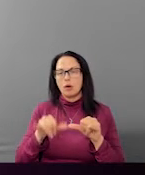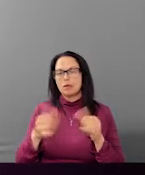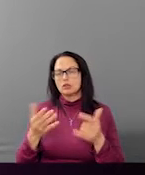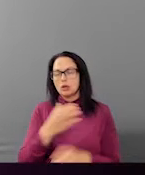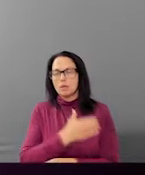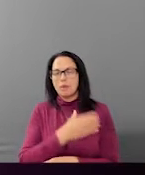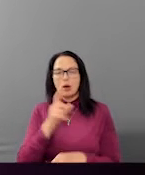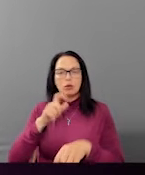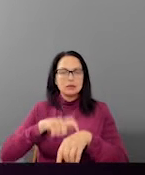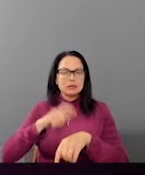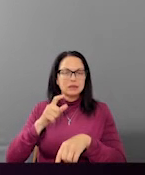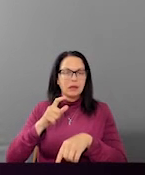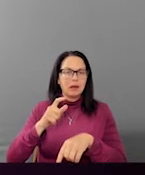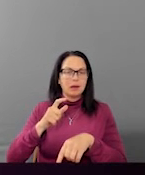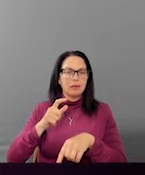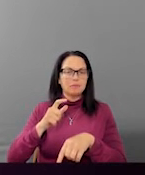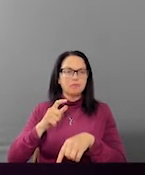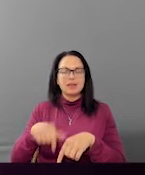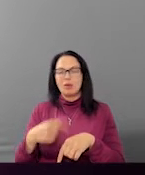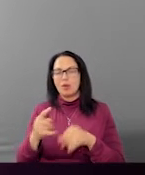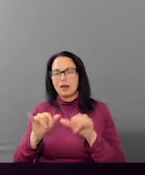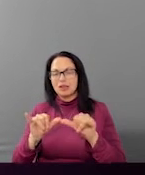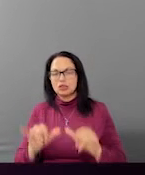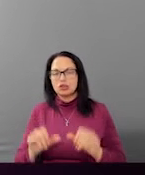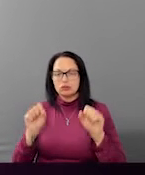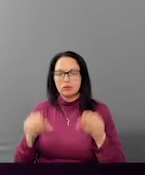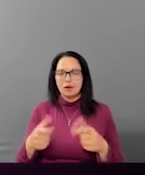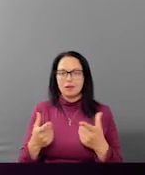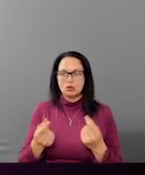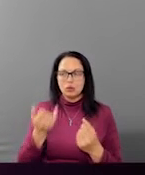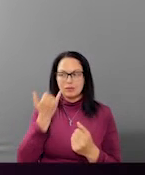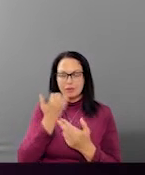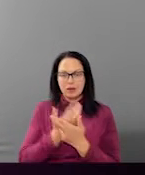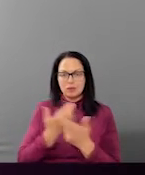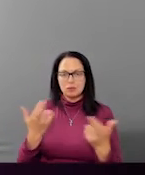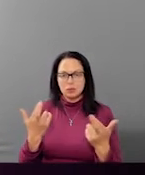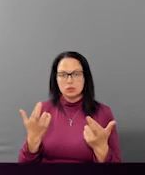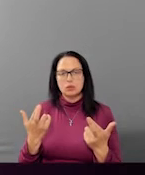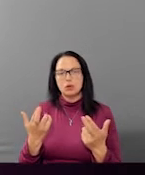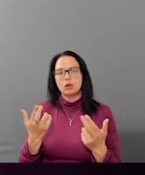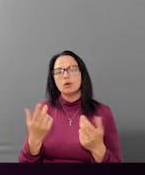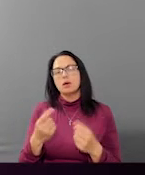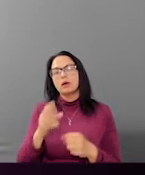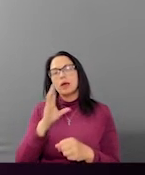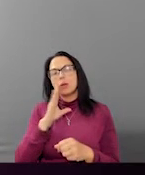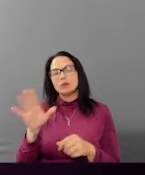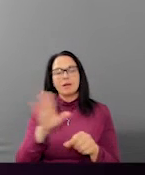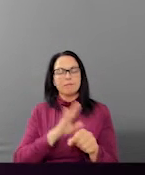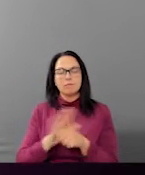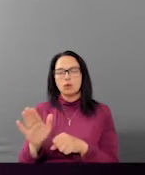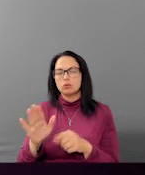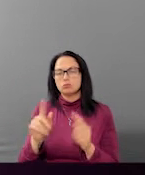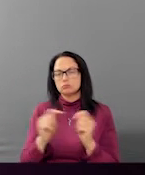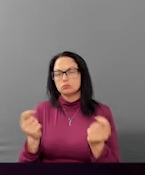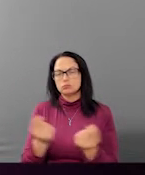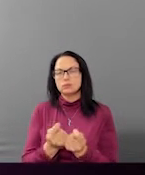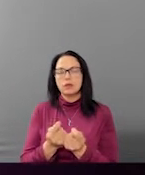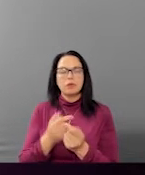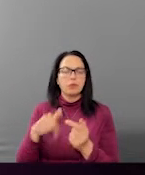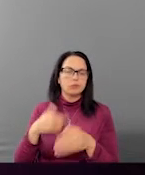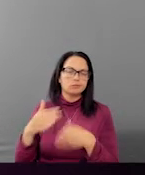single engineer will even want to do, even if they had the resources and times to do, and it takes entire engineering teams to do these